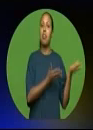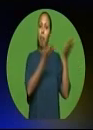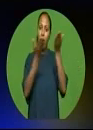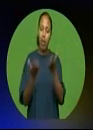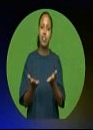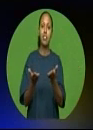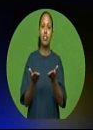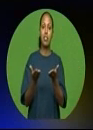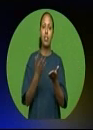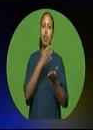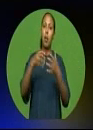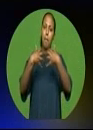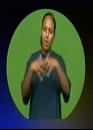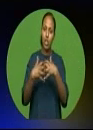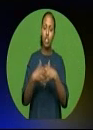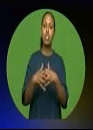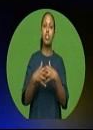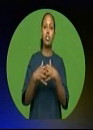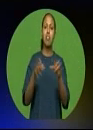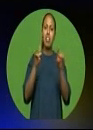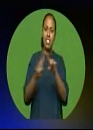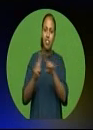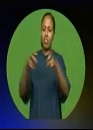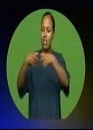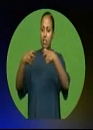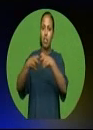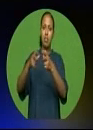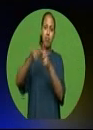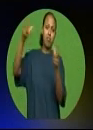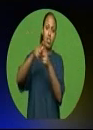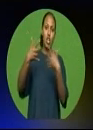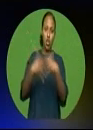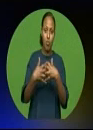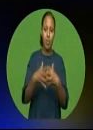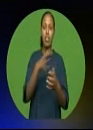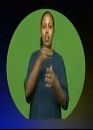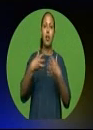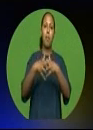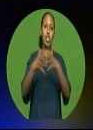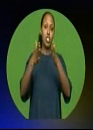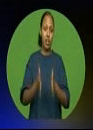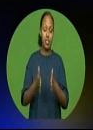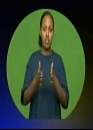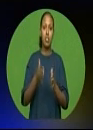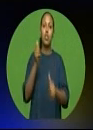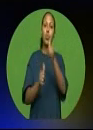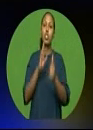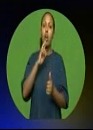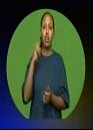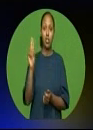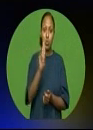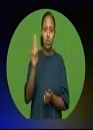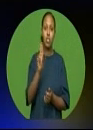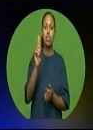supplies, machines, different equipments and machineries which are